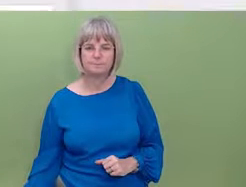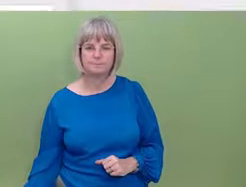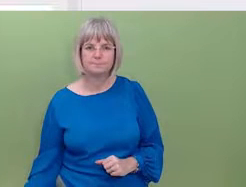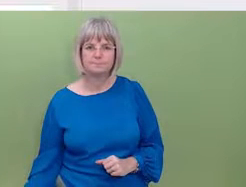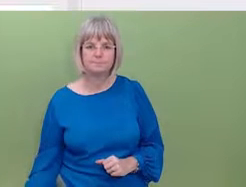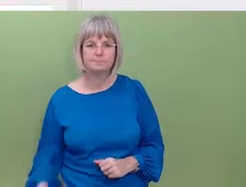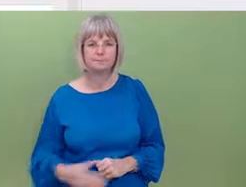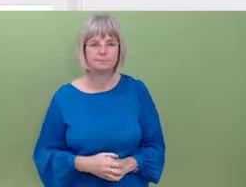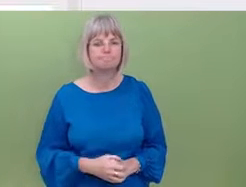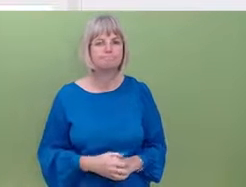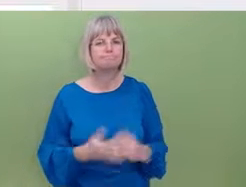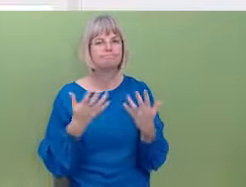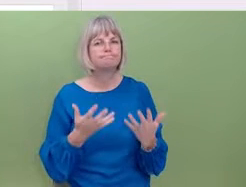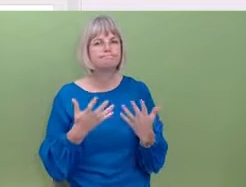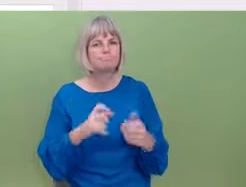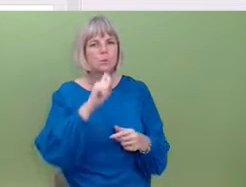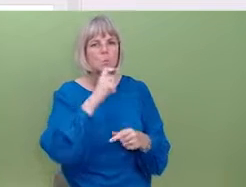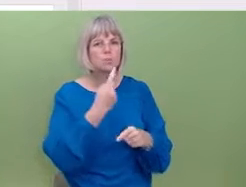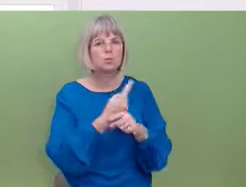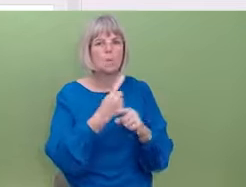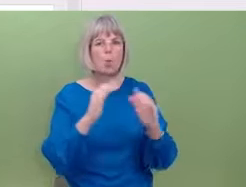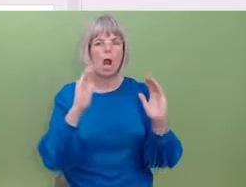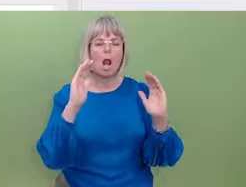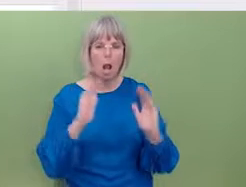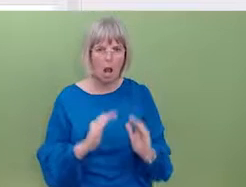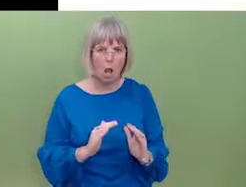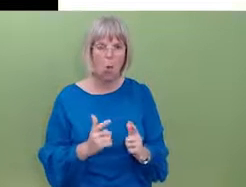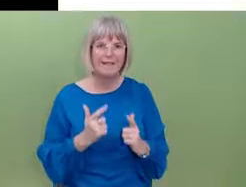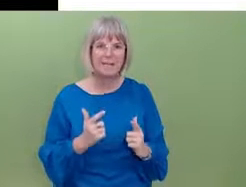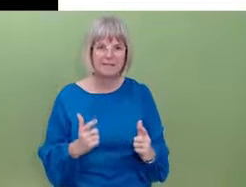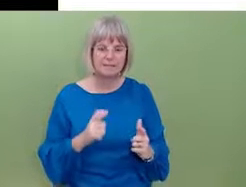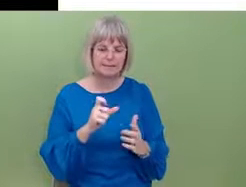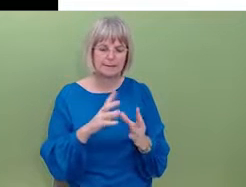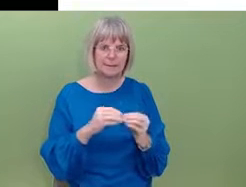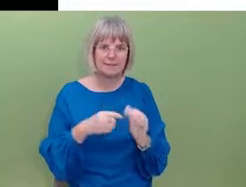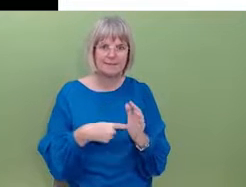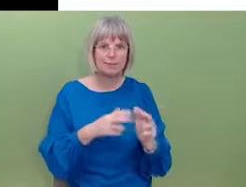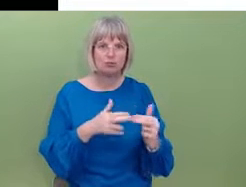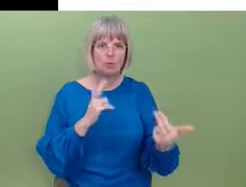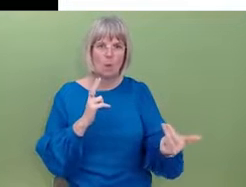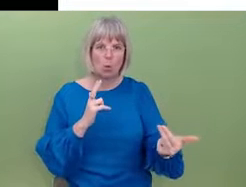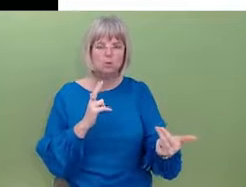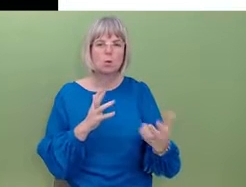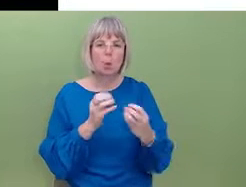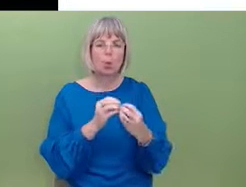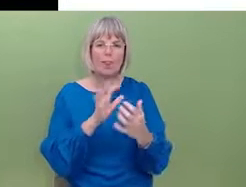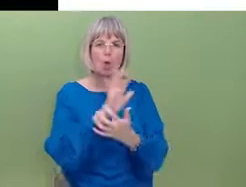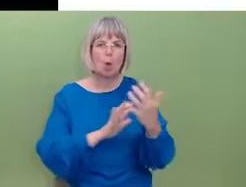today about using low intensity CBT remotely with complex cases.